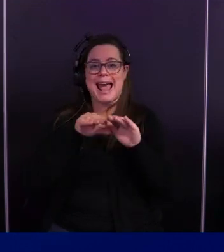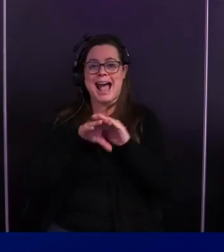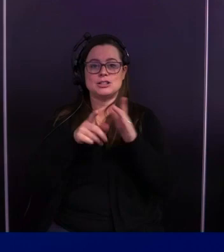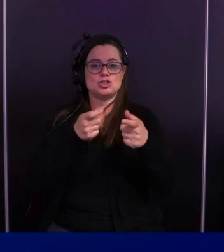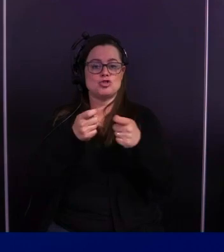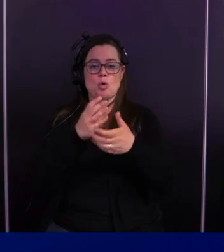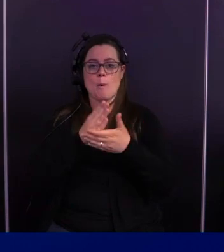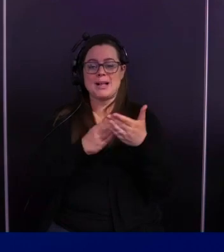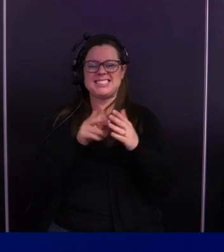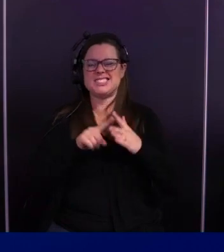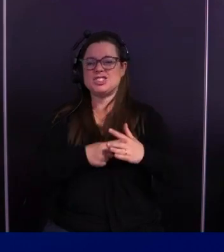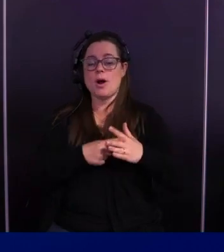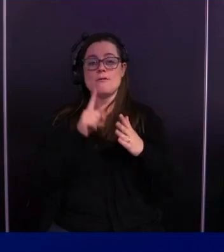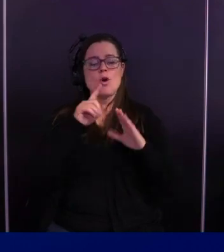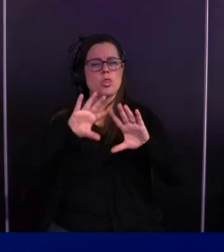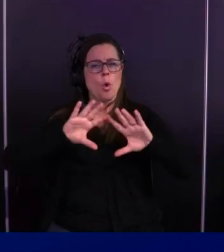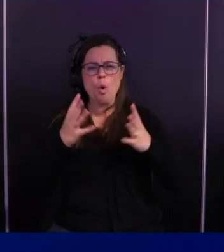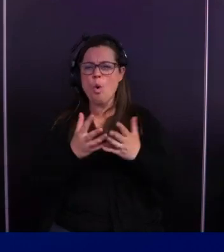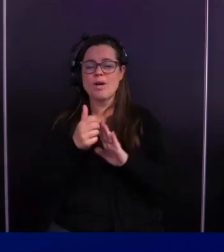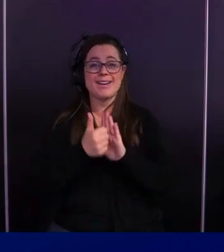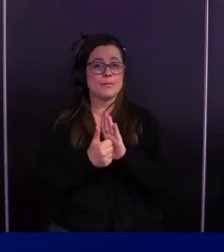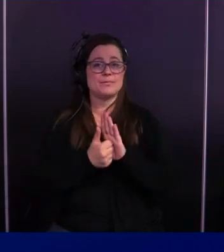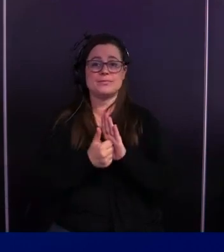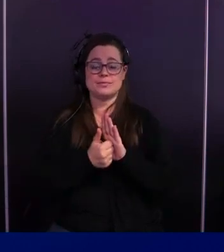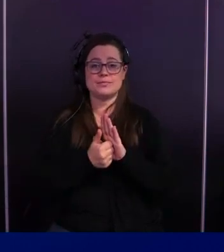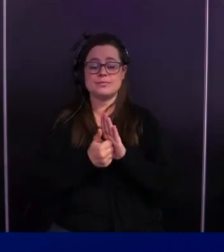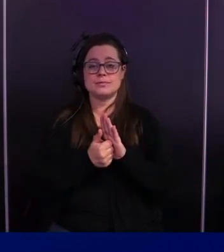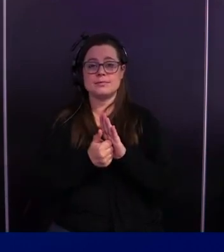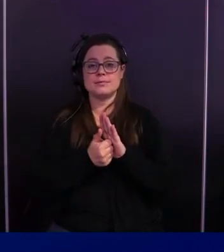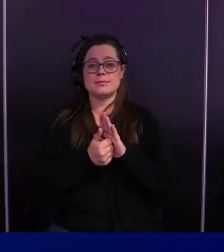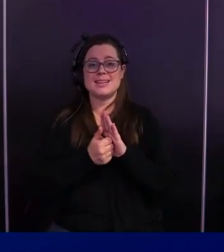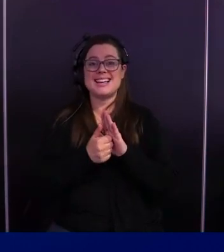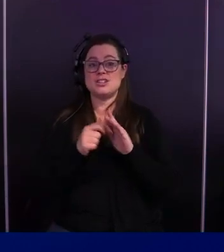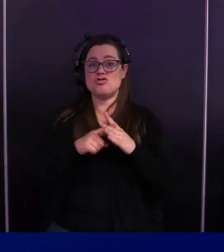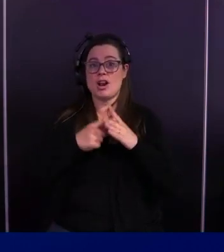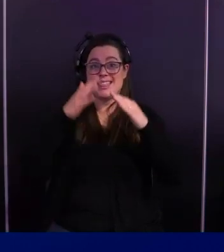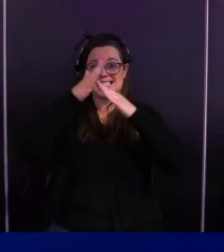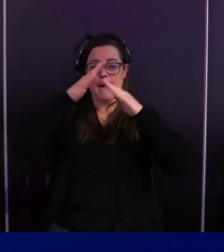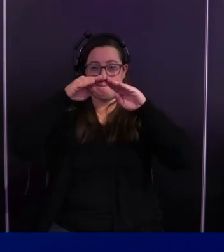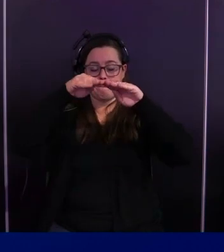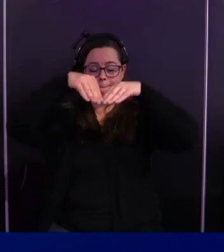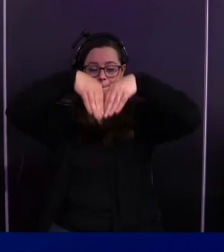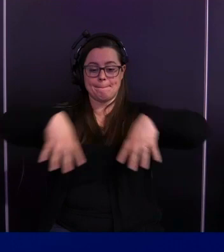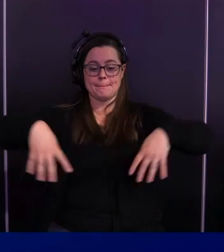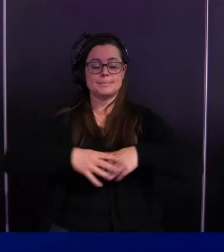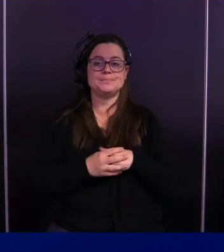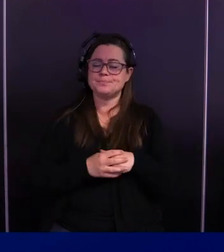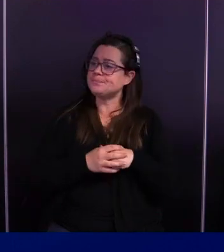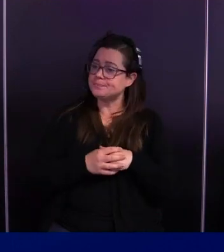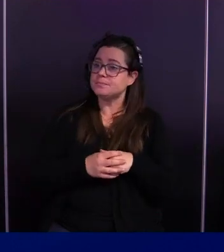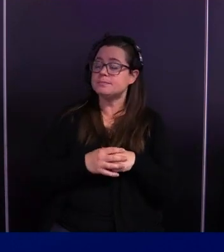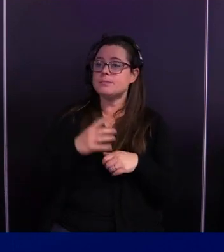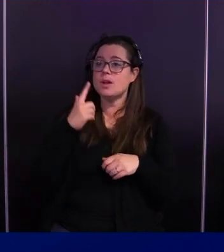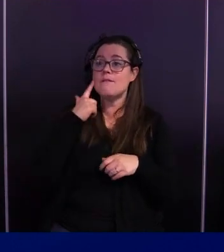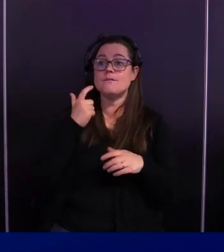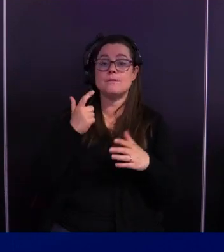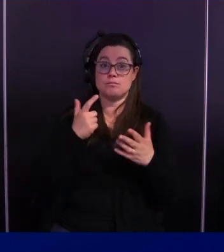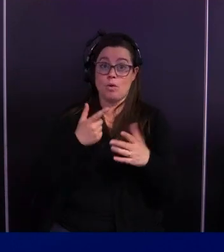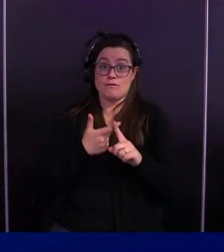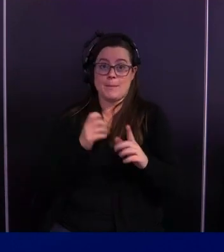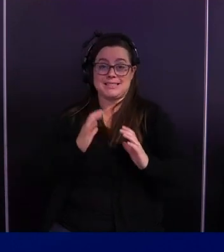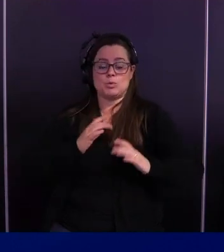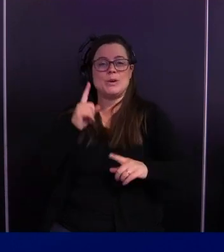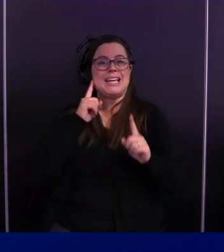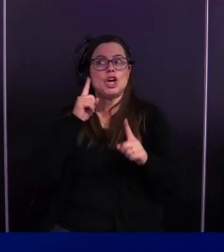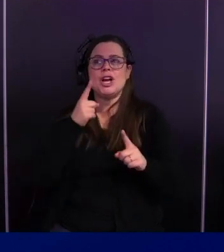control piece for your whole account at the top level. Yeah. So we hear from customers that they're waiting